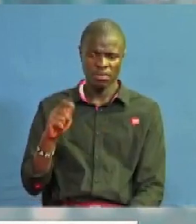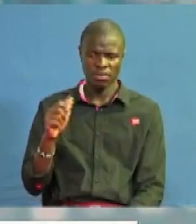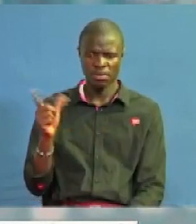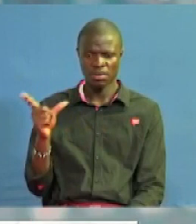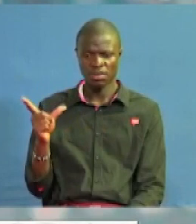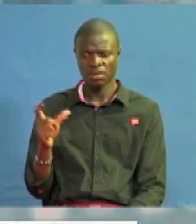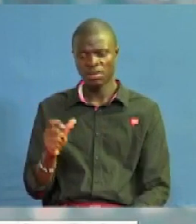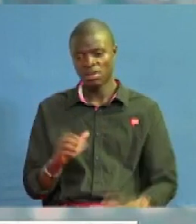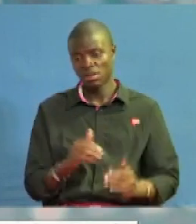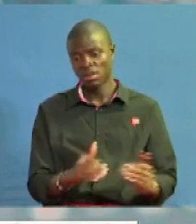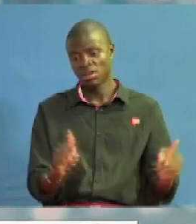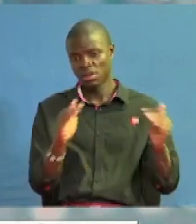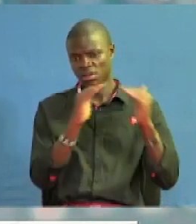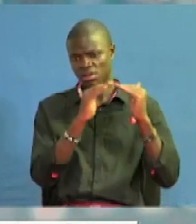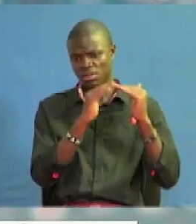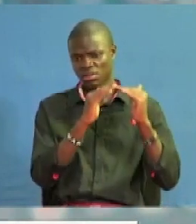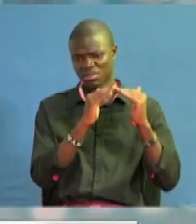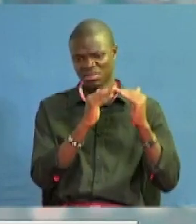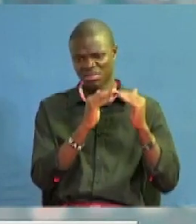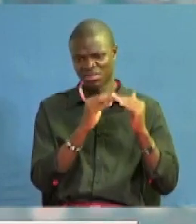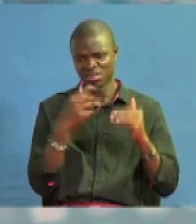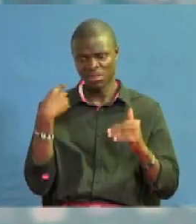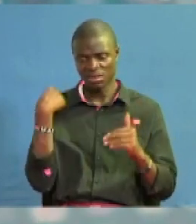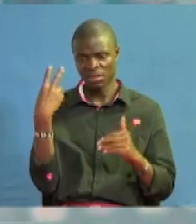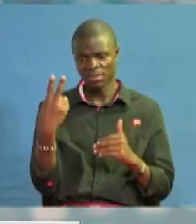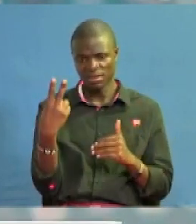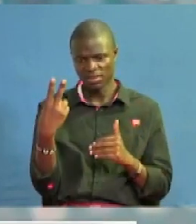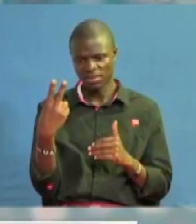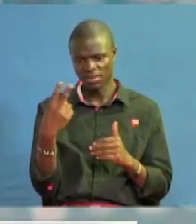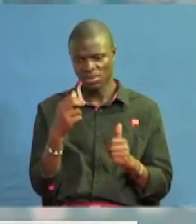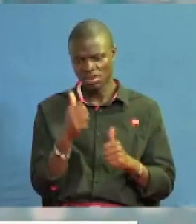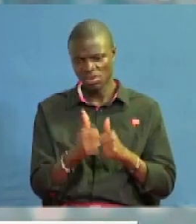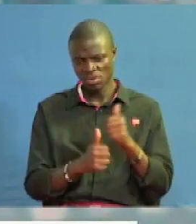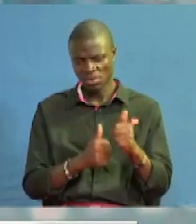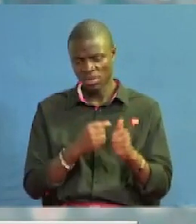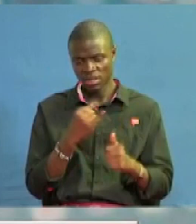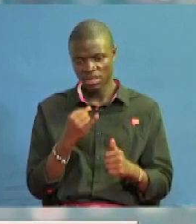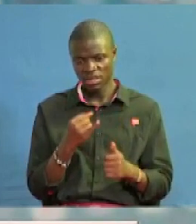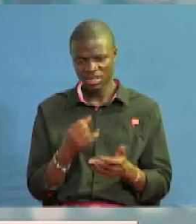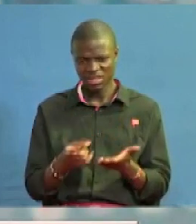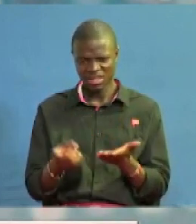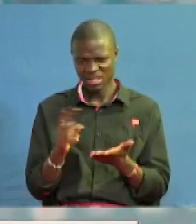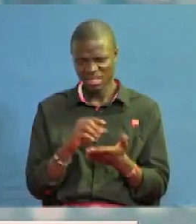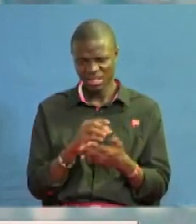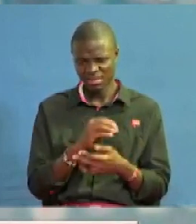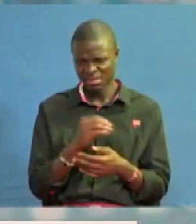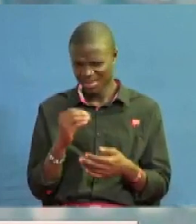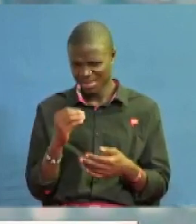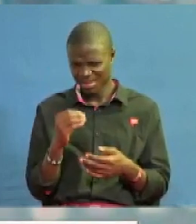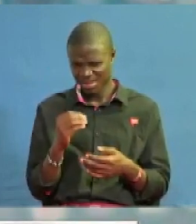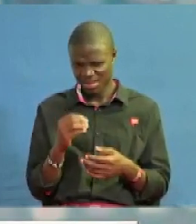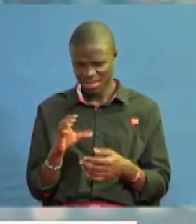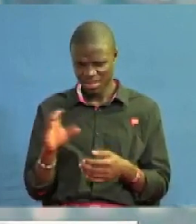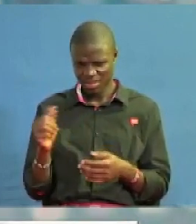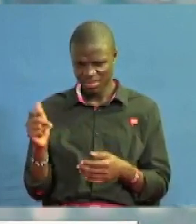about stocks, it falls in option number 2, which is give you income. All right. And option number 3, which